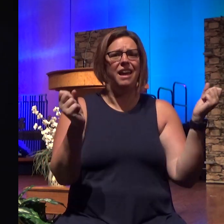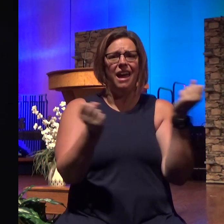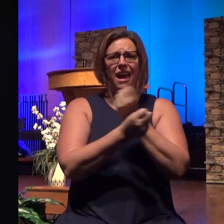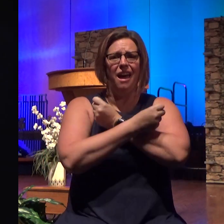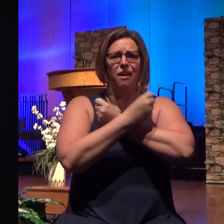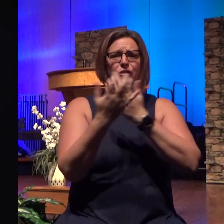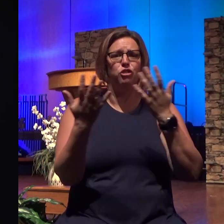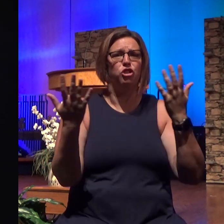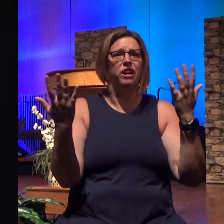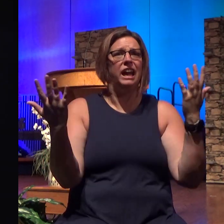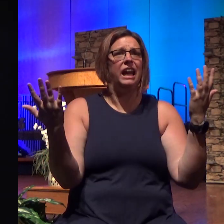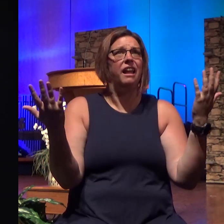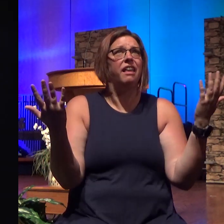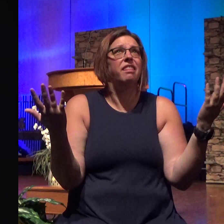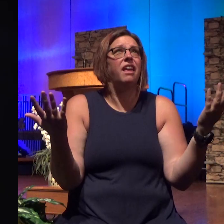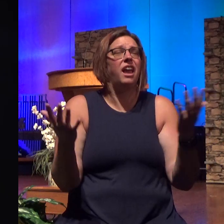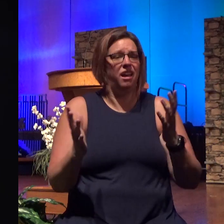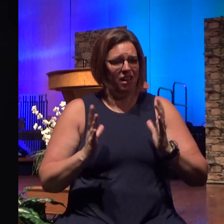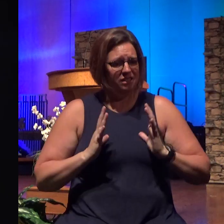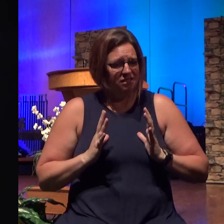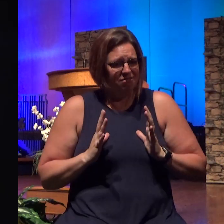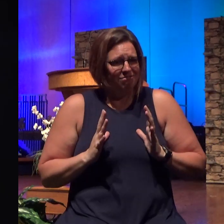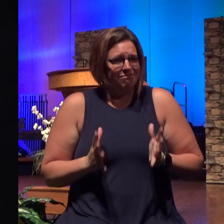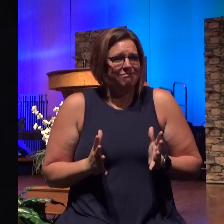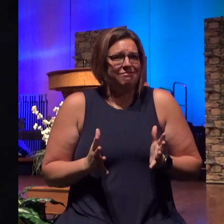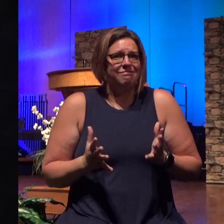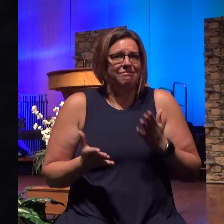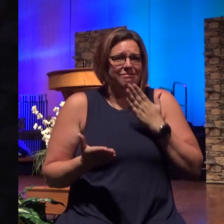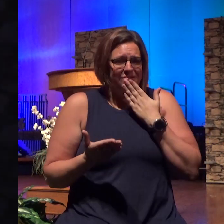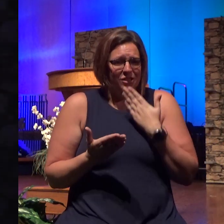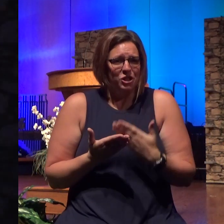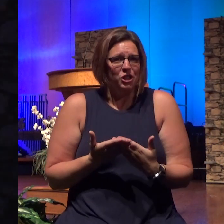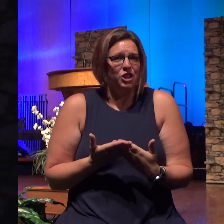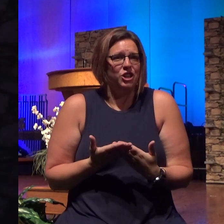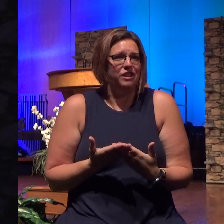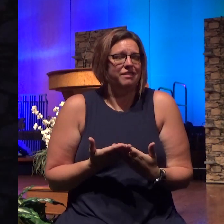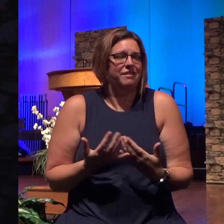Everything is all right now.